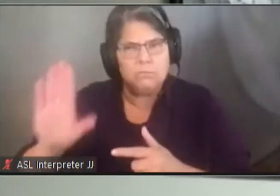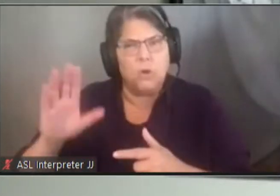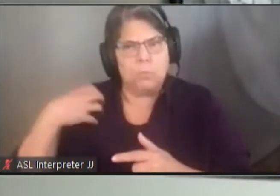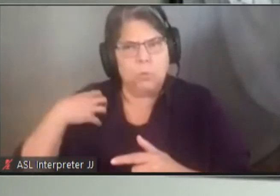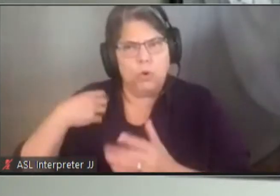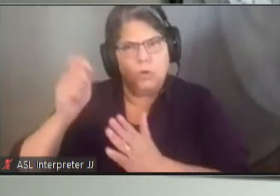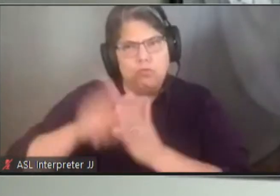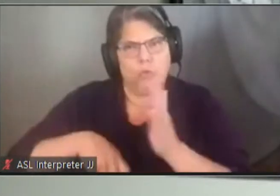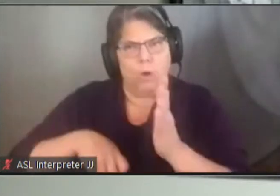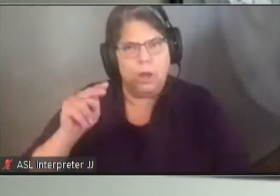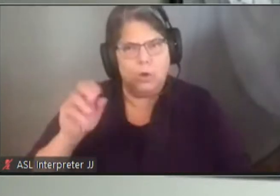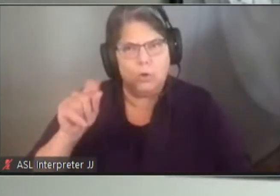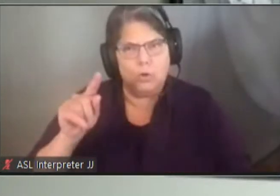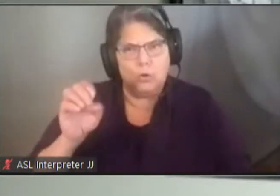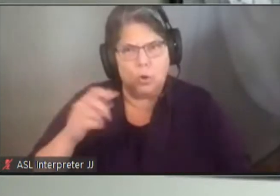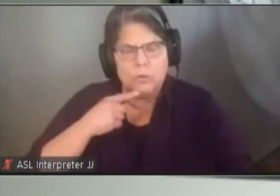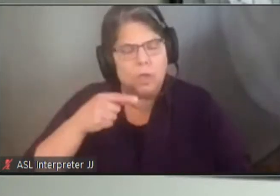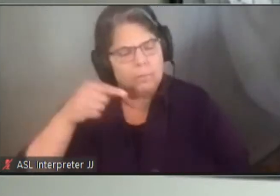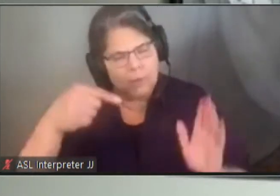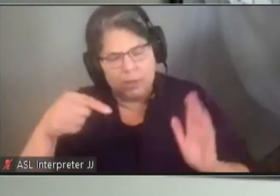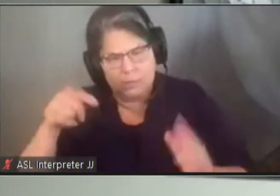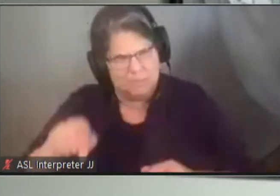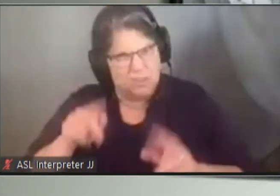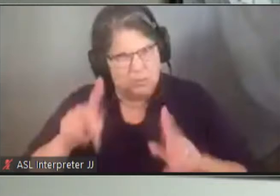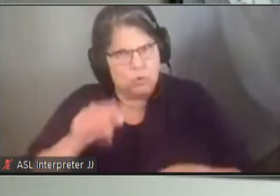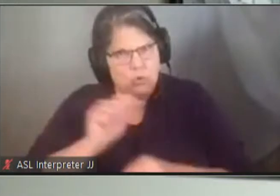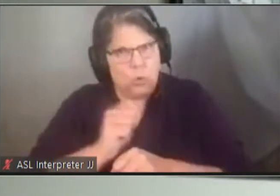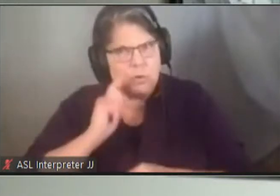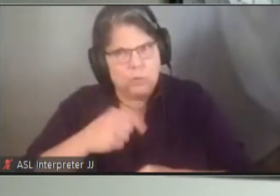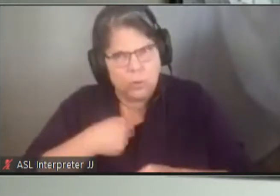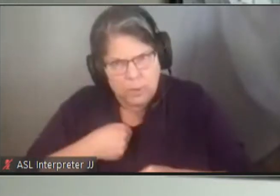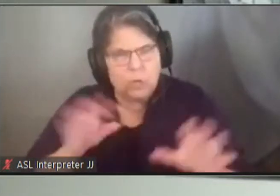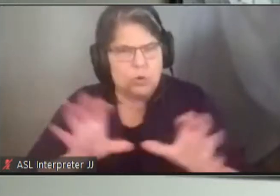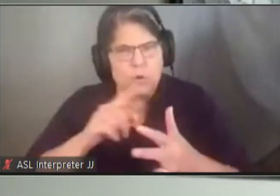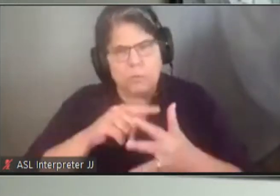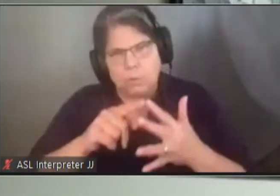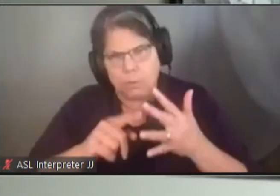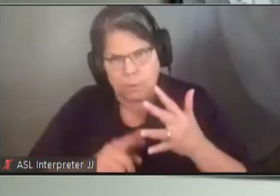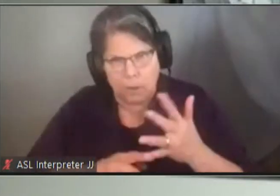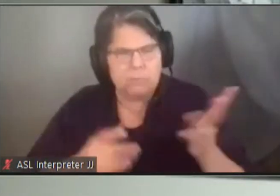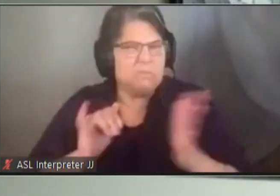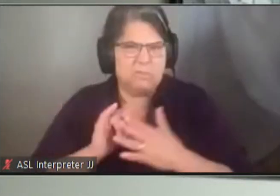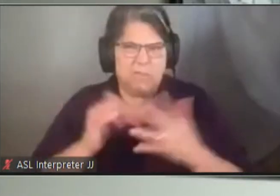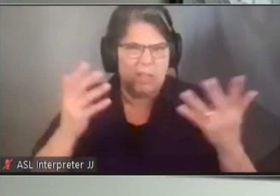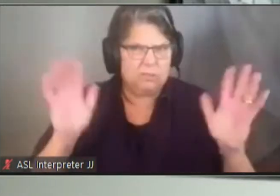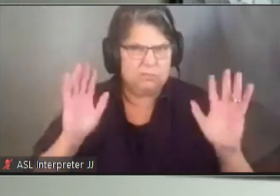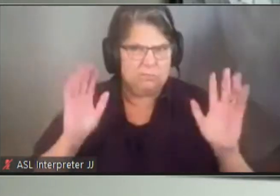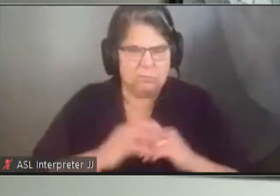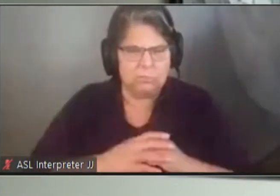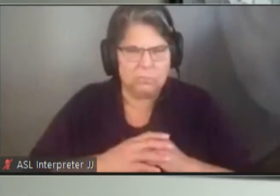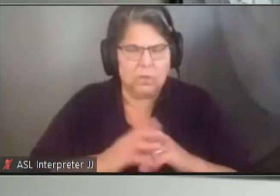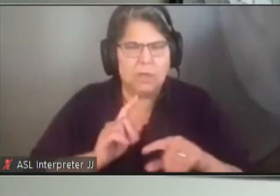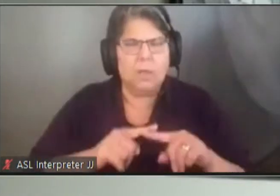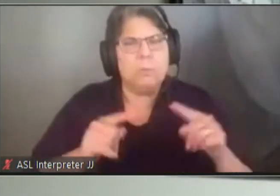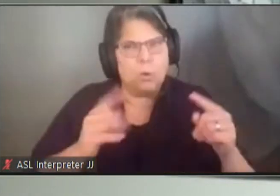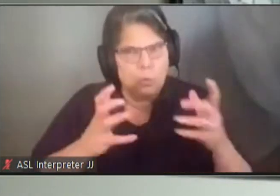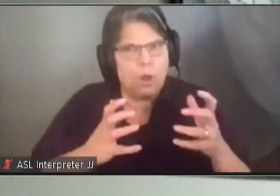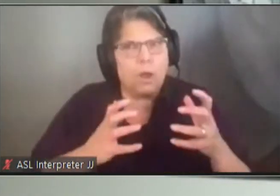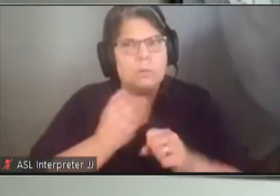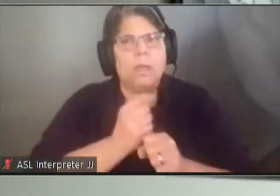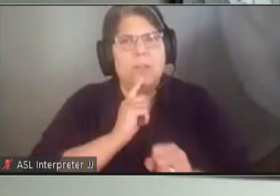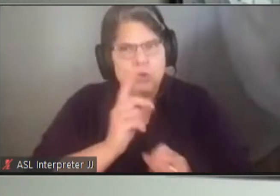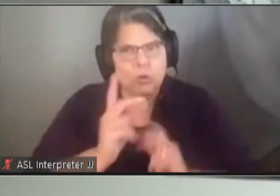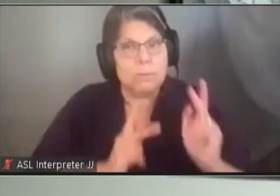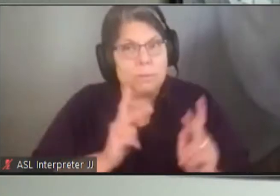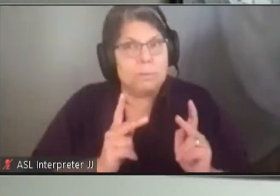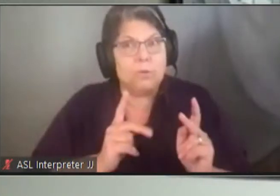says, this person works for me in such and such a capacity. That's all we really want to do. We want to validate this so it gets into the arms of the